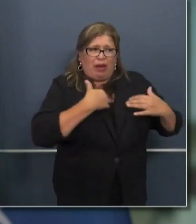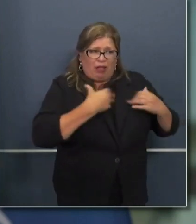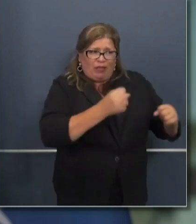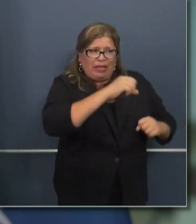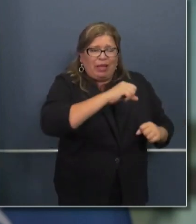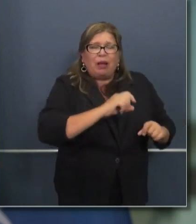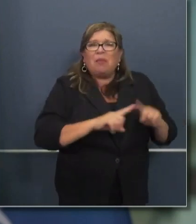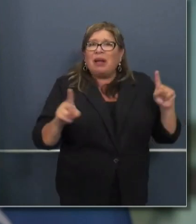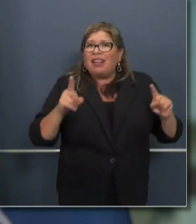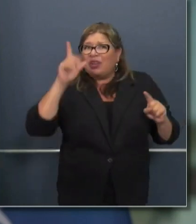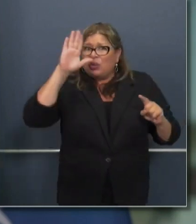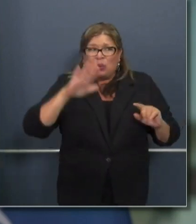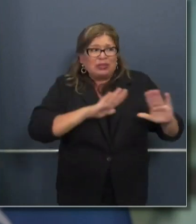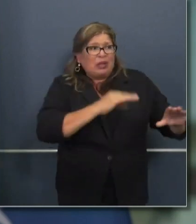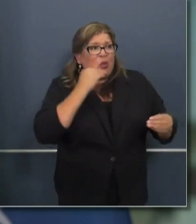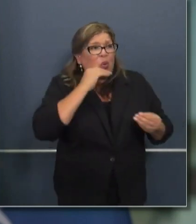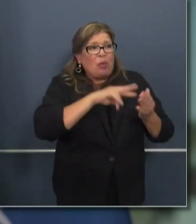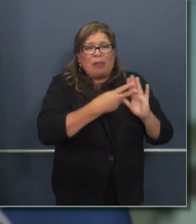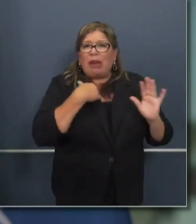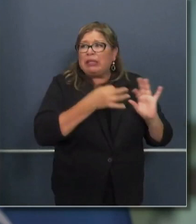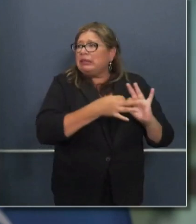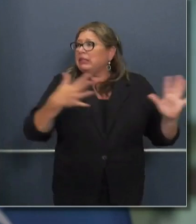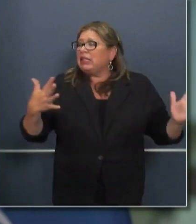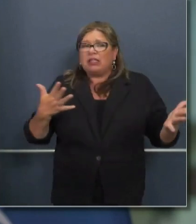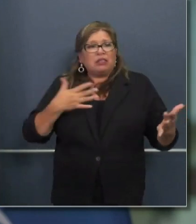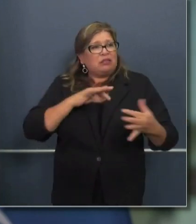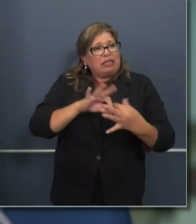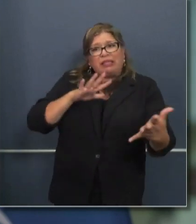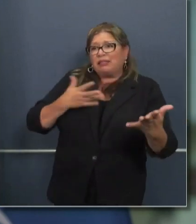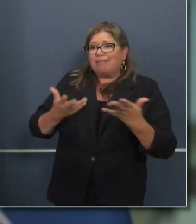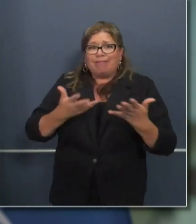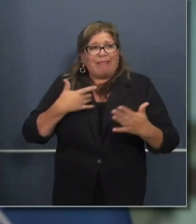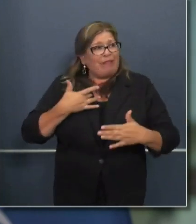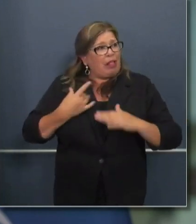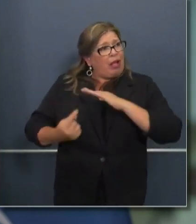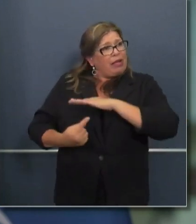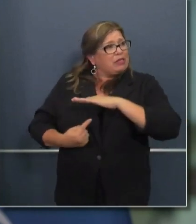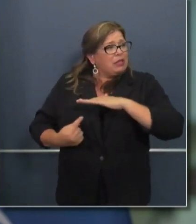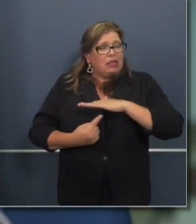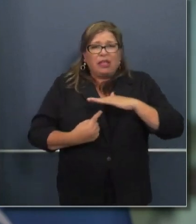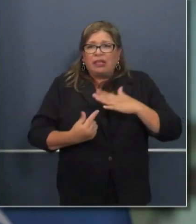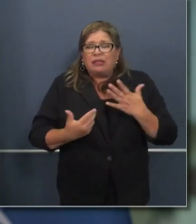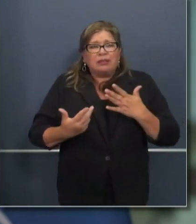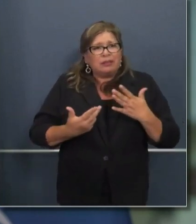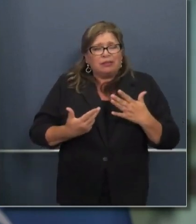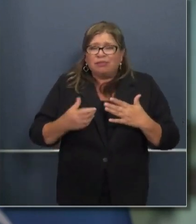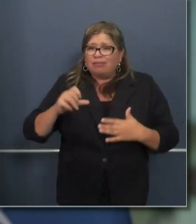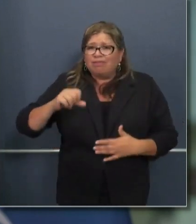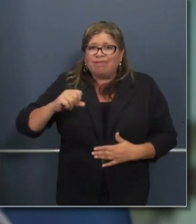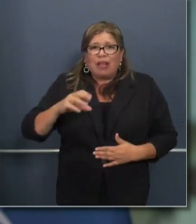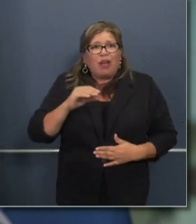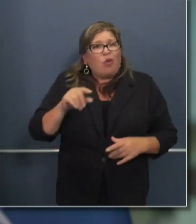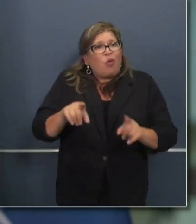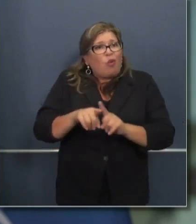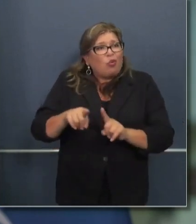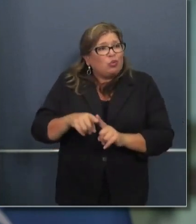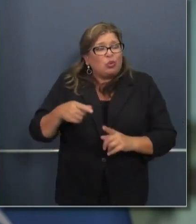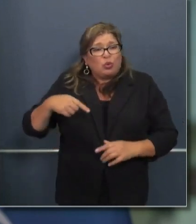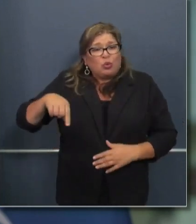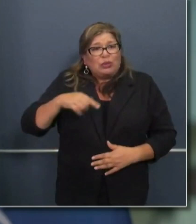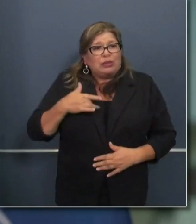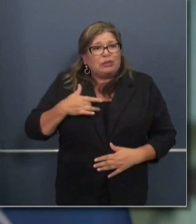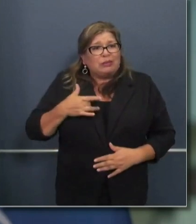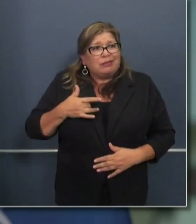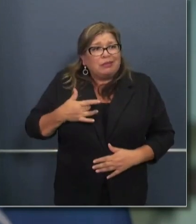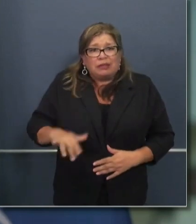aren't feeling connected to loved ones, and others that feel isolated and are indeed isolated, but also vulnerable. And that's why the